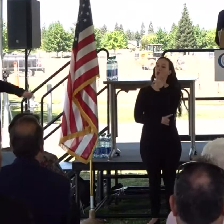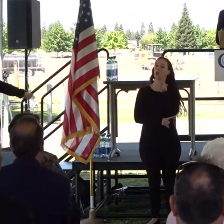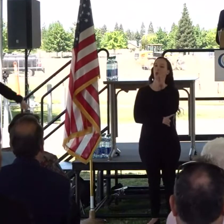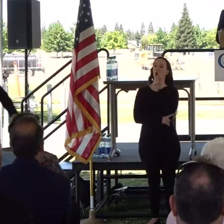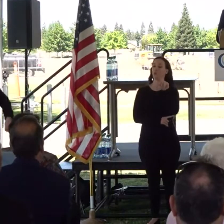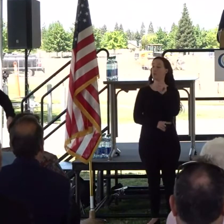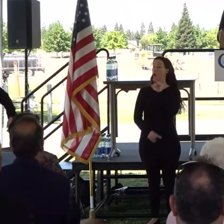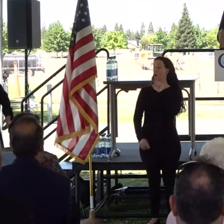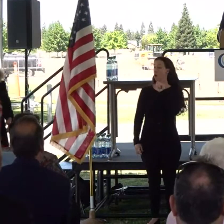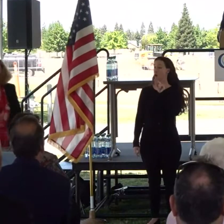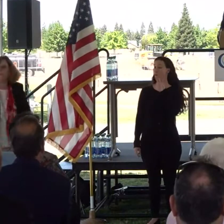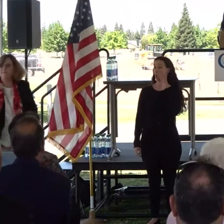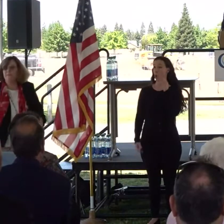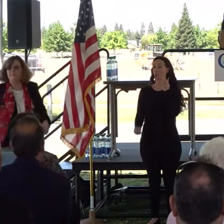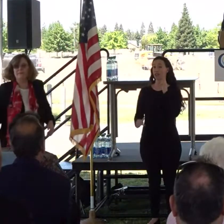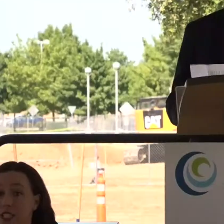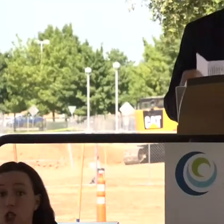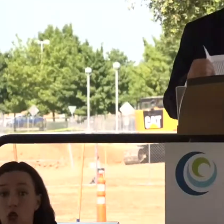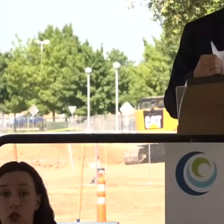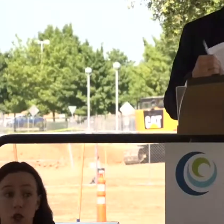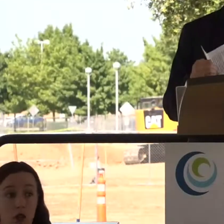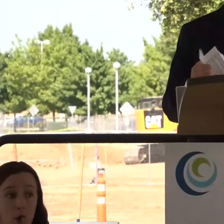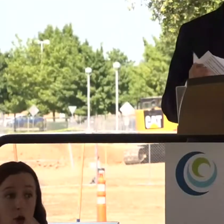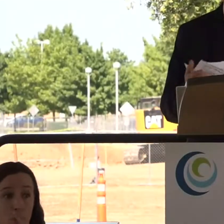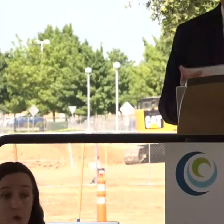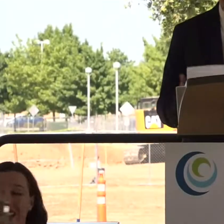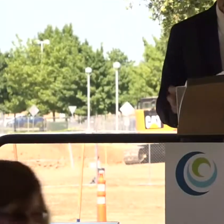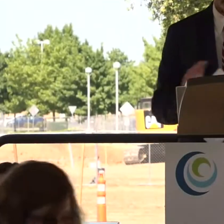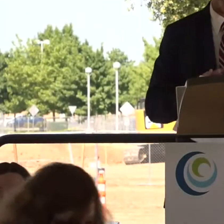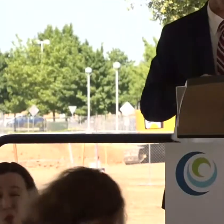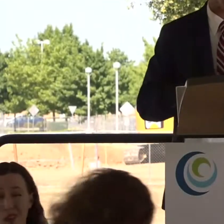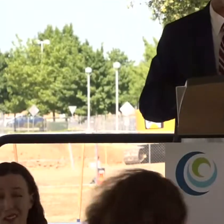Is Marco still here, or can you go turn the switch off to the wind?